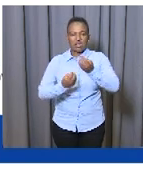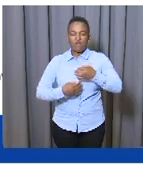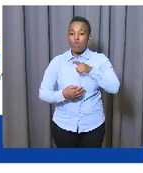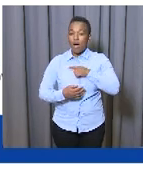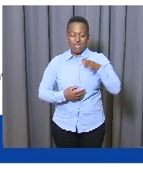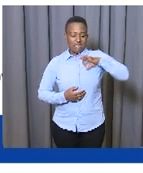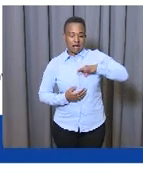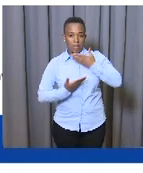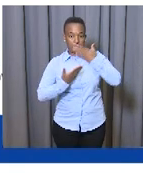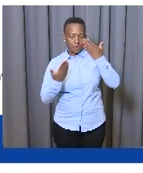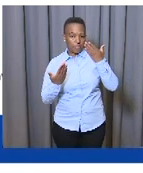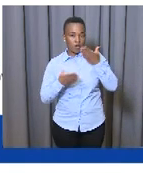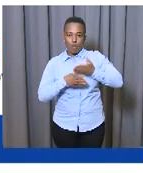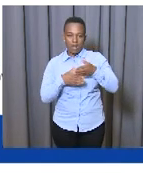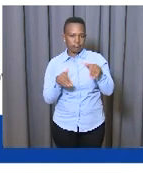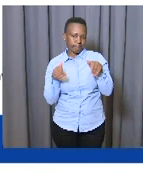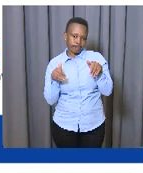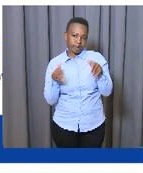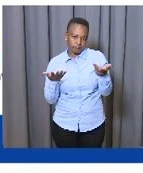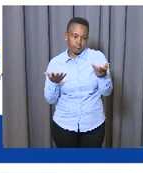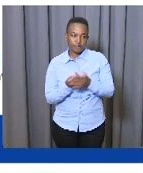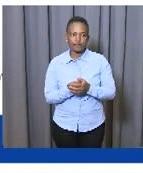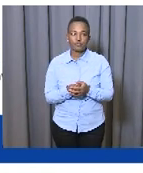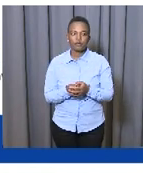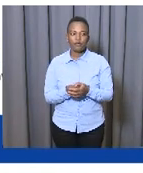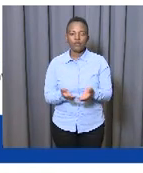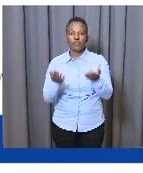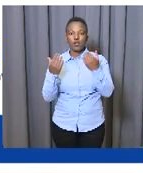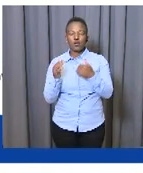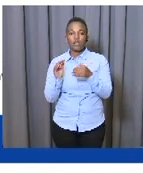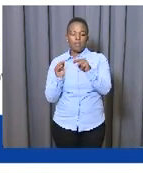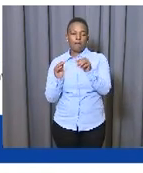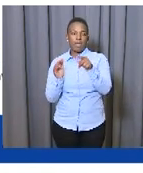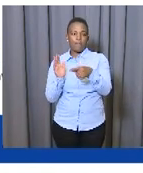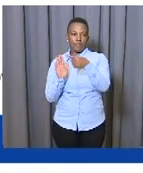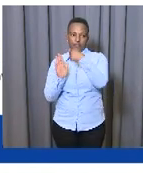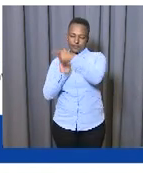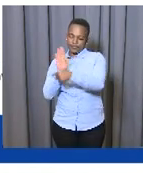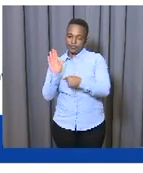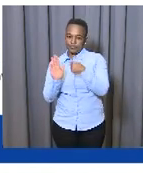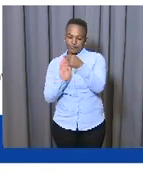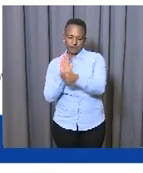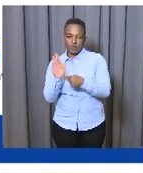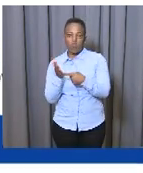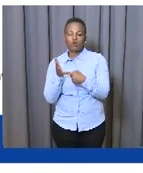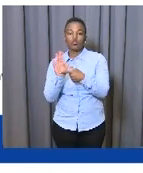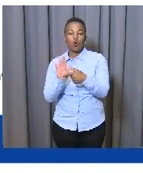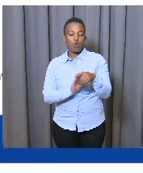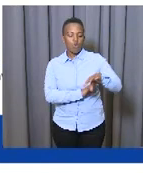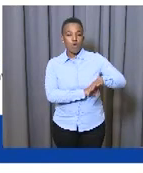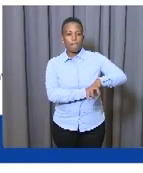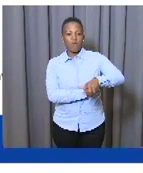no income. And we also show you the heat map across the different parts of the province in the different